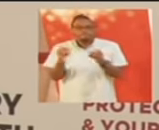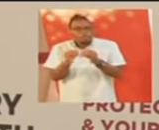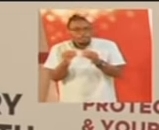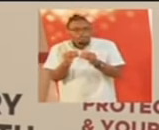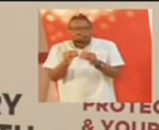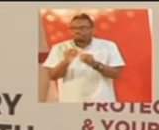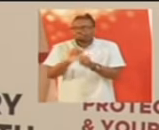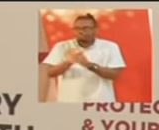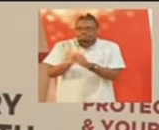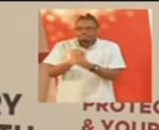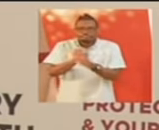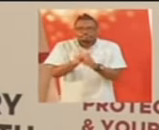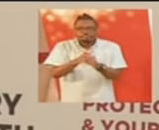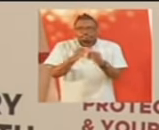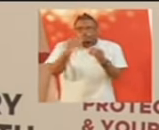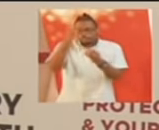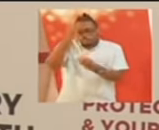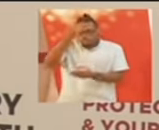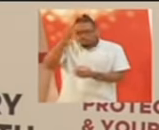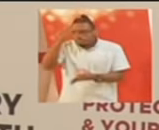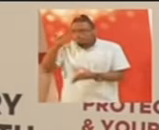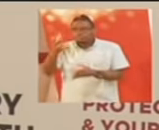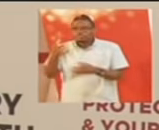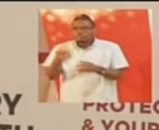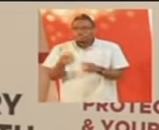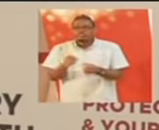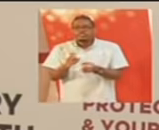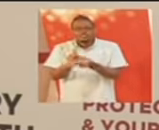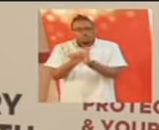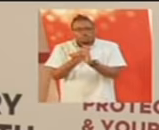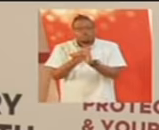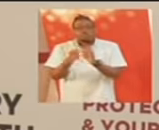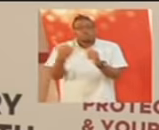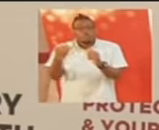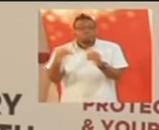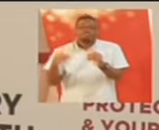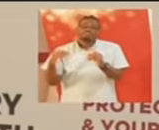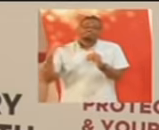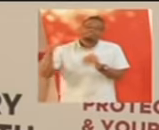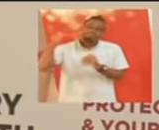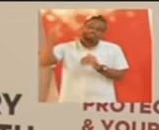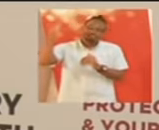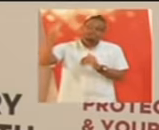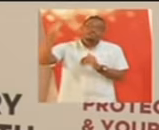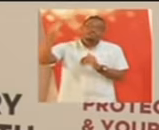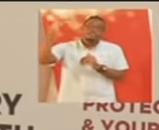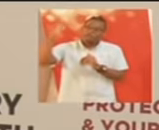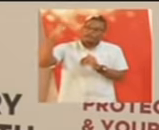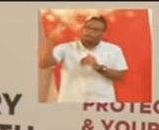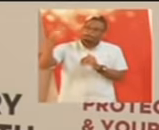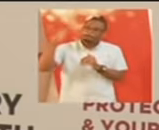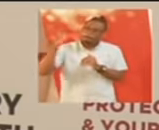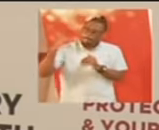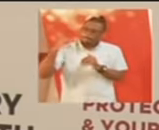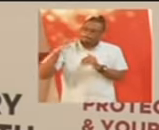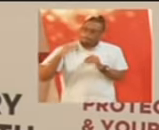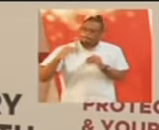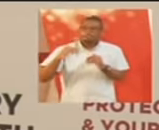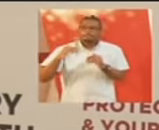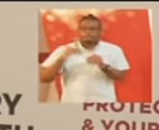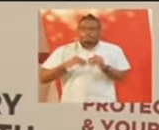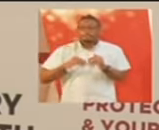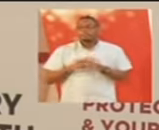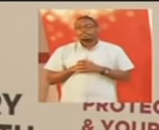of interoperability between the step-down and the quarantine facilities, which can be used for